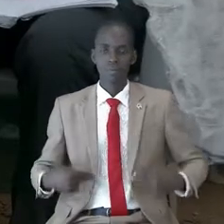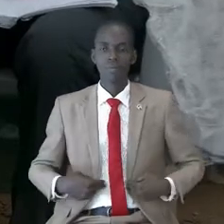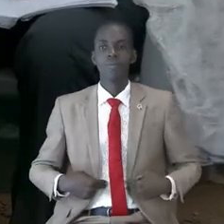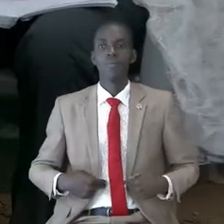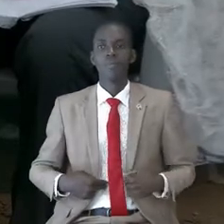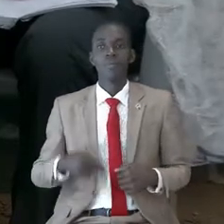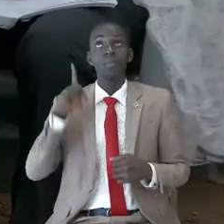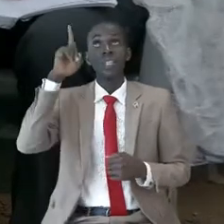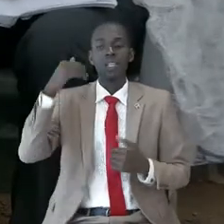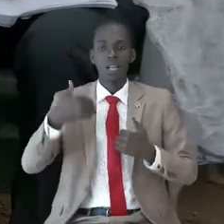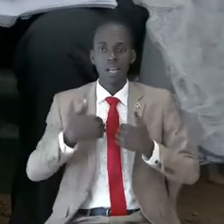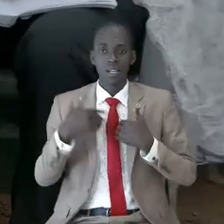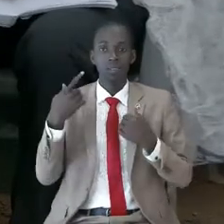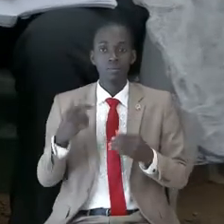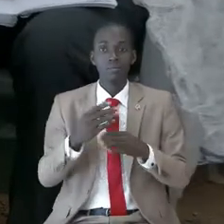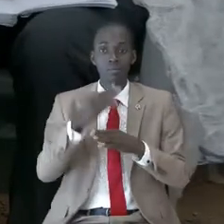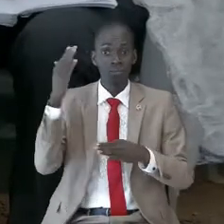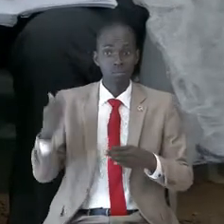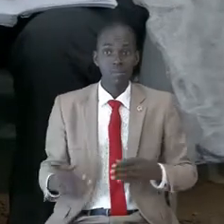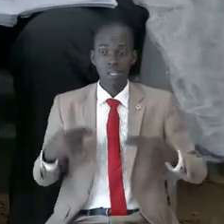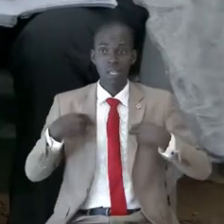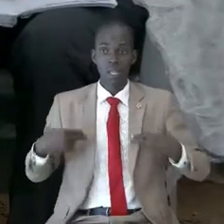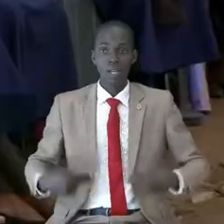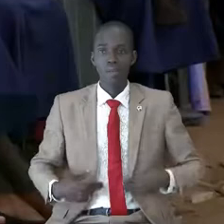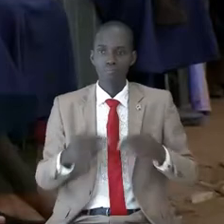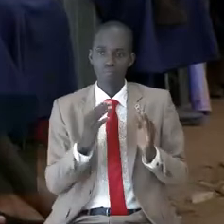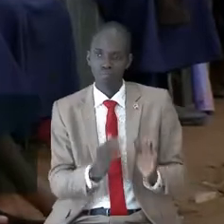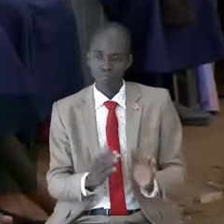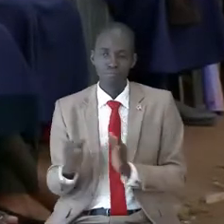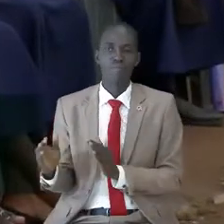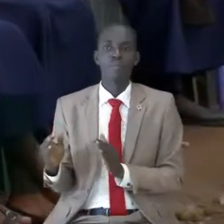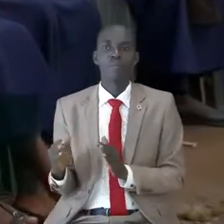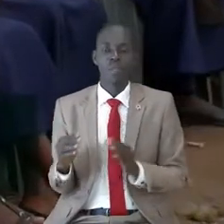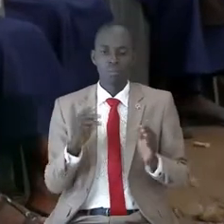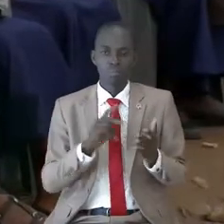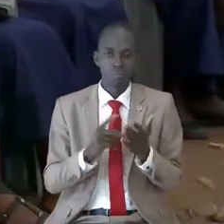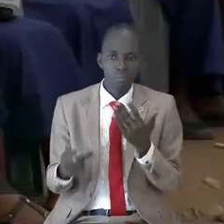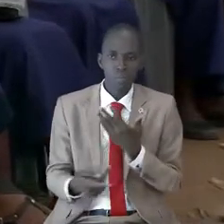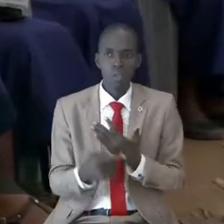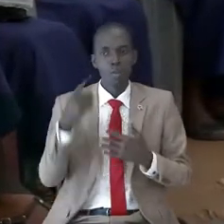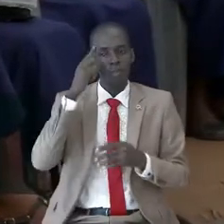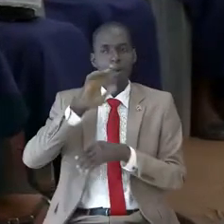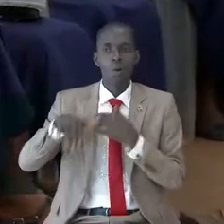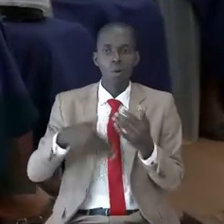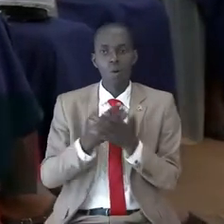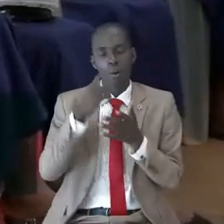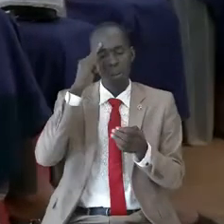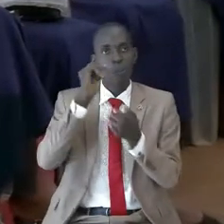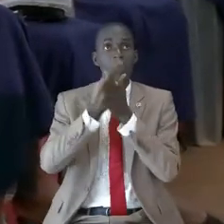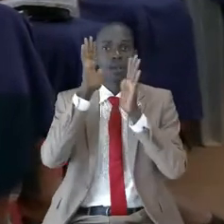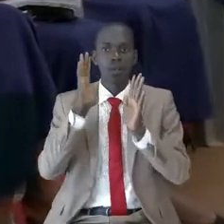a composite health program. Health plan for all